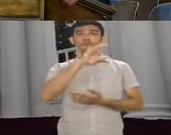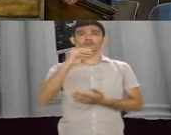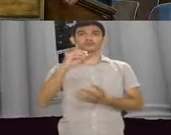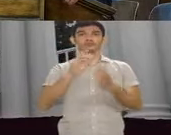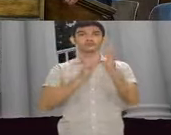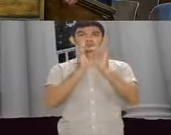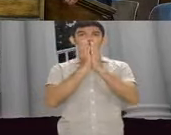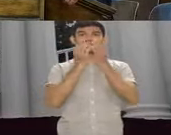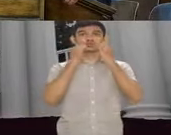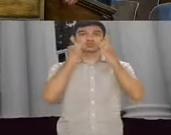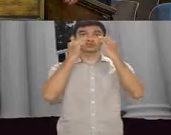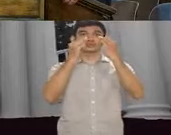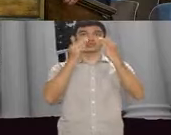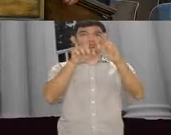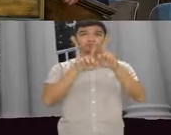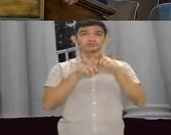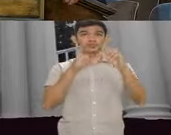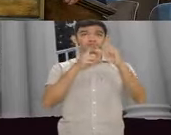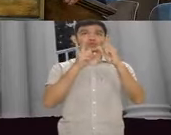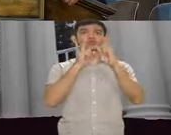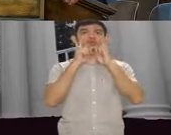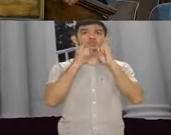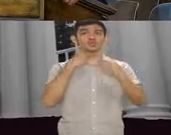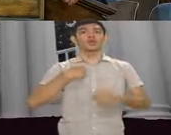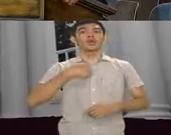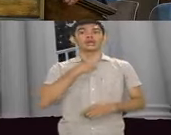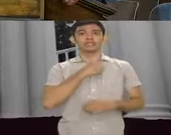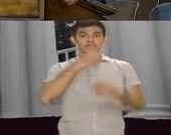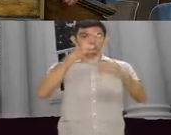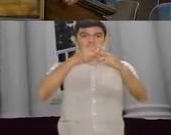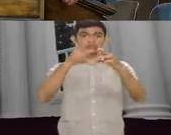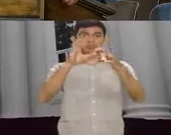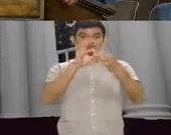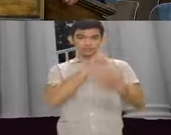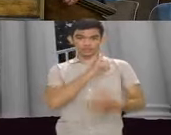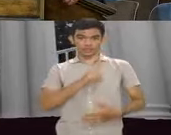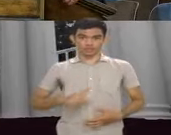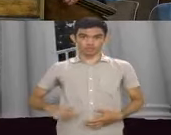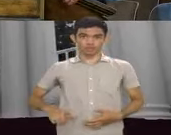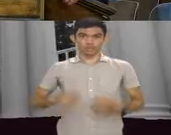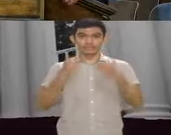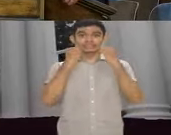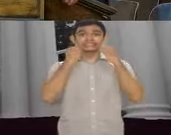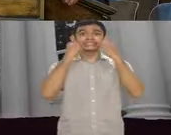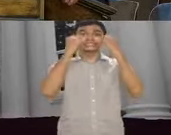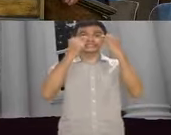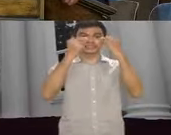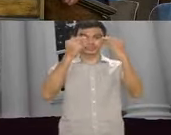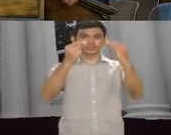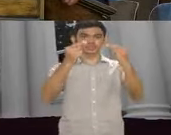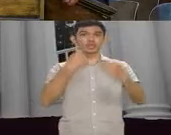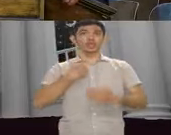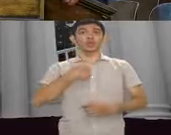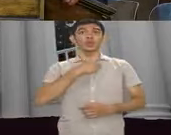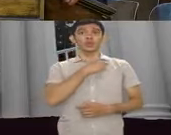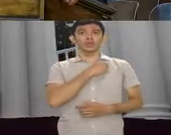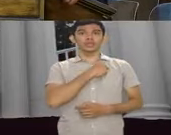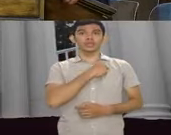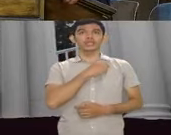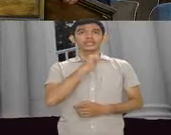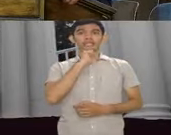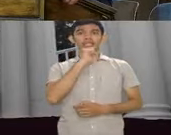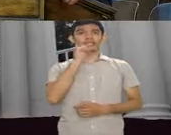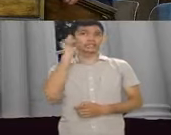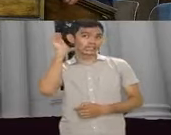the Bible says, "As for the word that thou hast spoken unto us in the name of the Lord, ingon ang iyang giwalihan, we will not